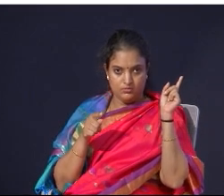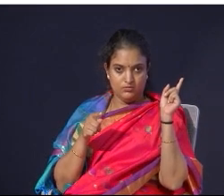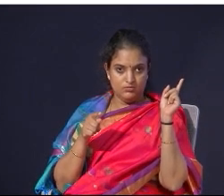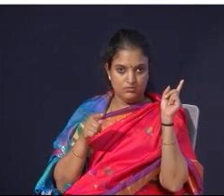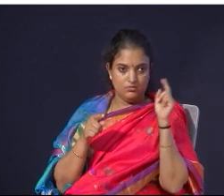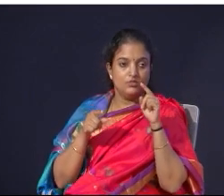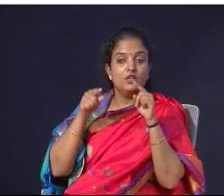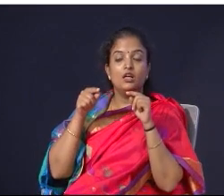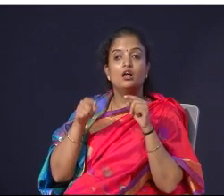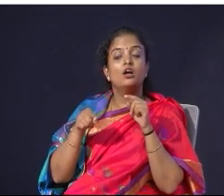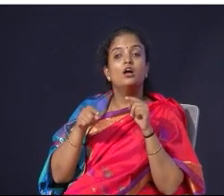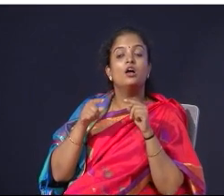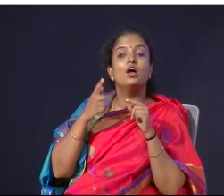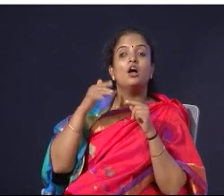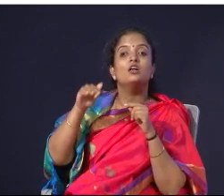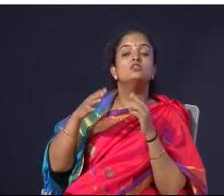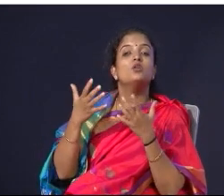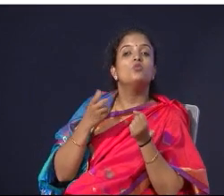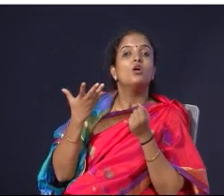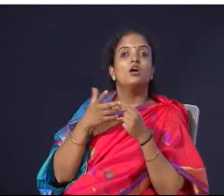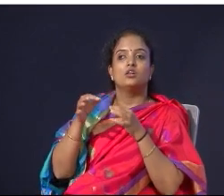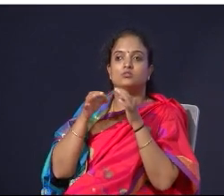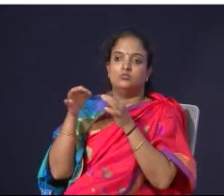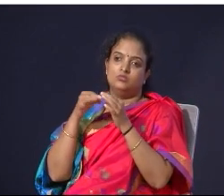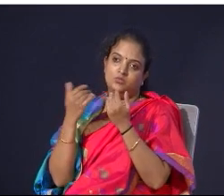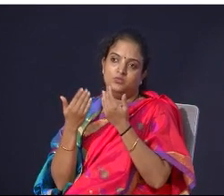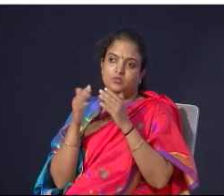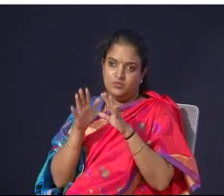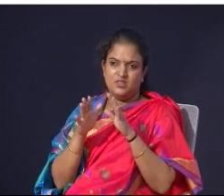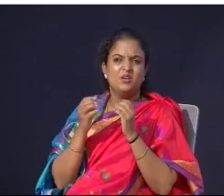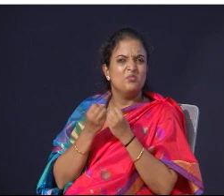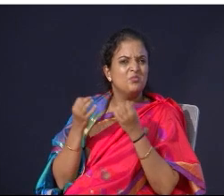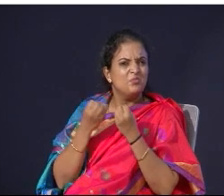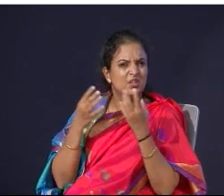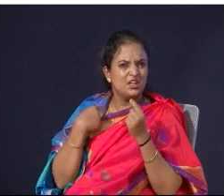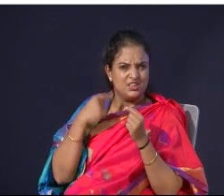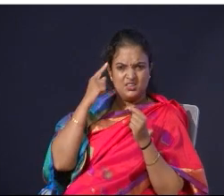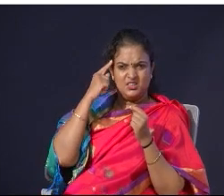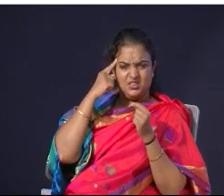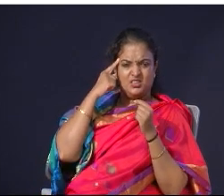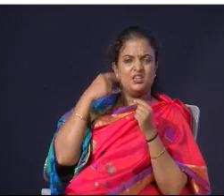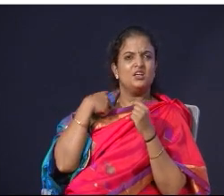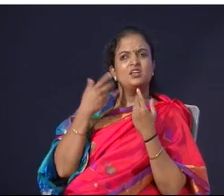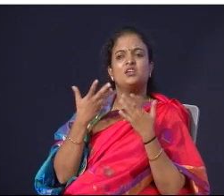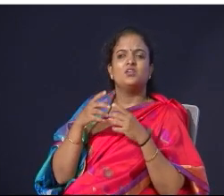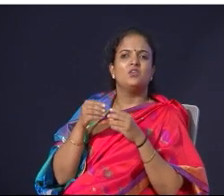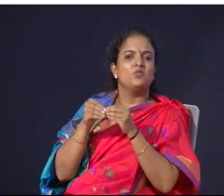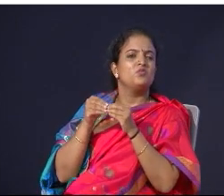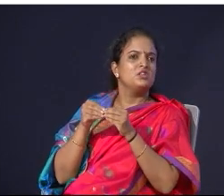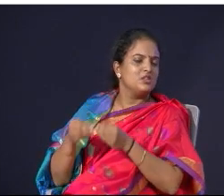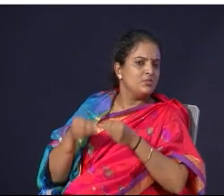sensory integration needs of the child. We give the best posture possible, or many a times, we give them some vestibular input,